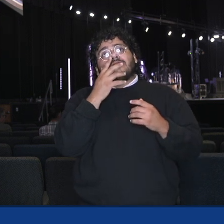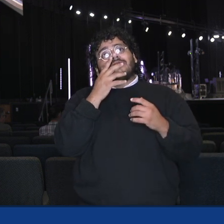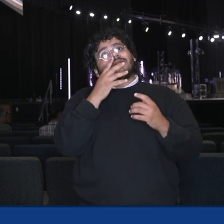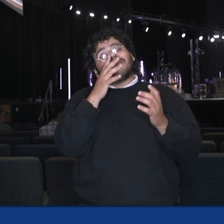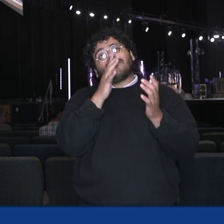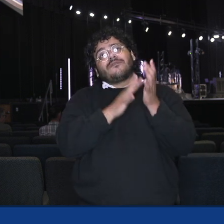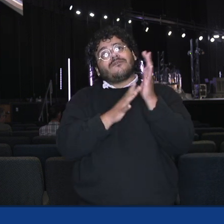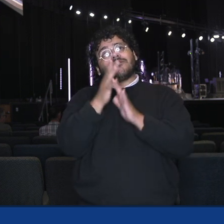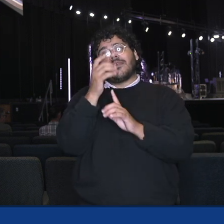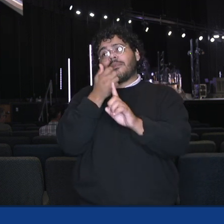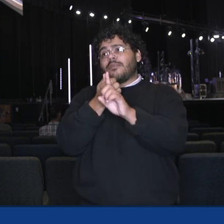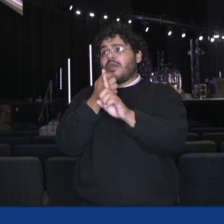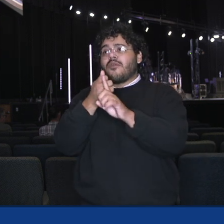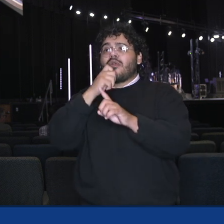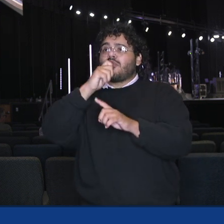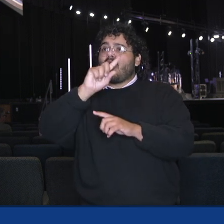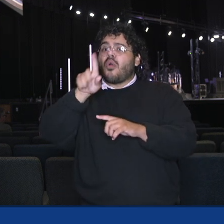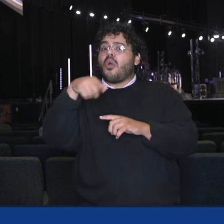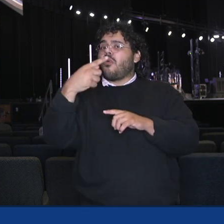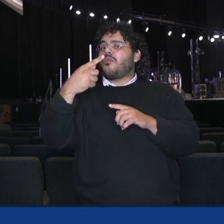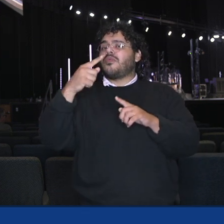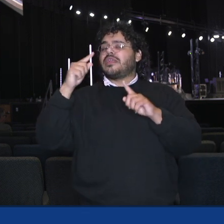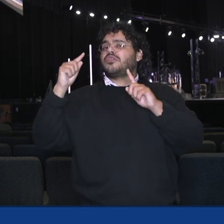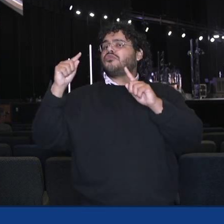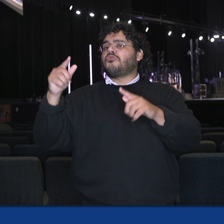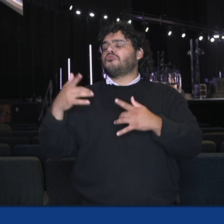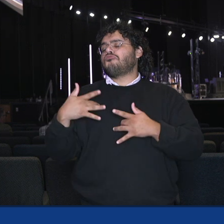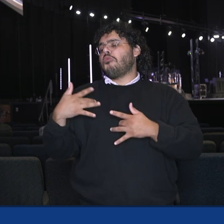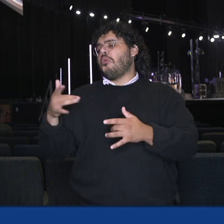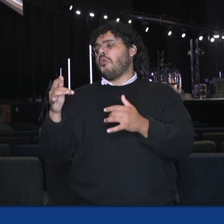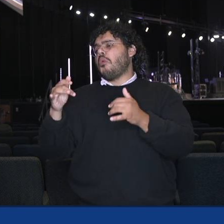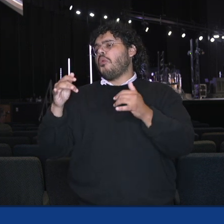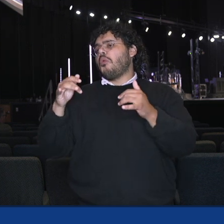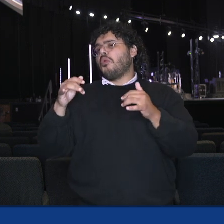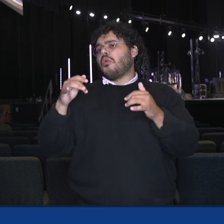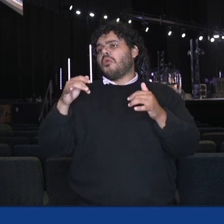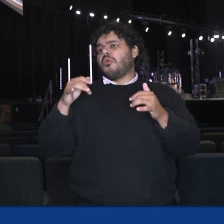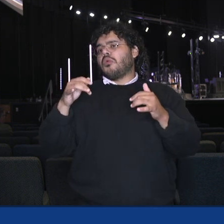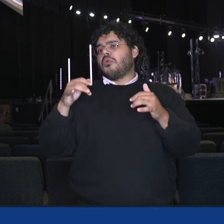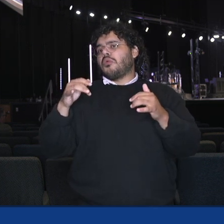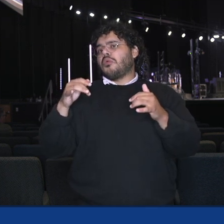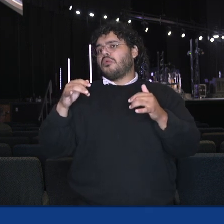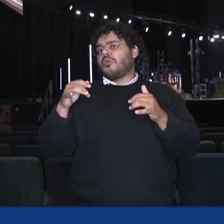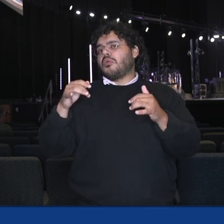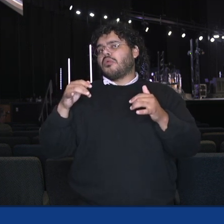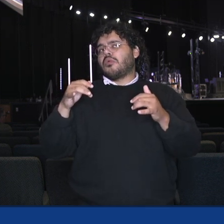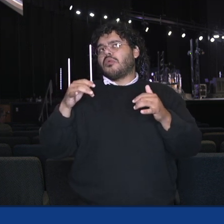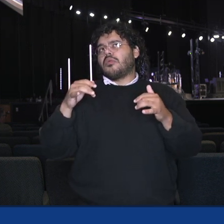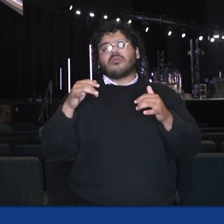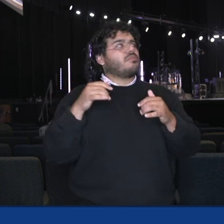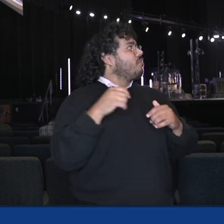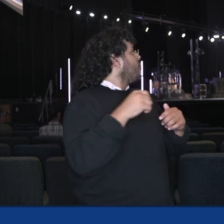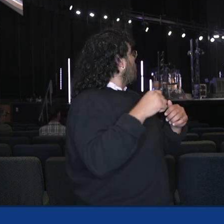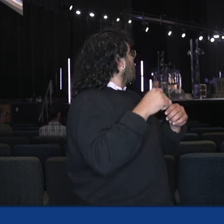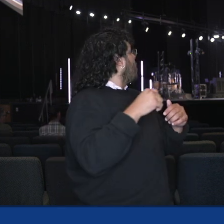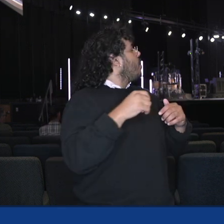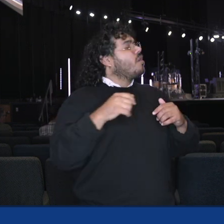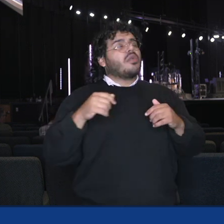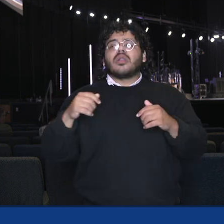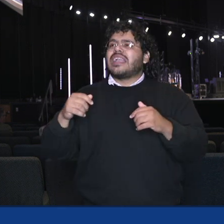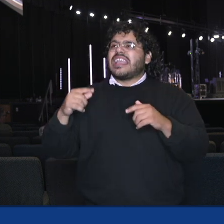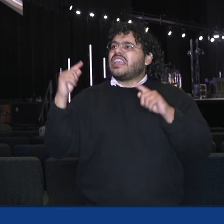ordinary places, but he goes to the most hidden of ordinary places. It's a